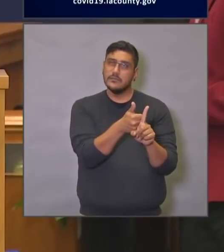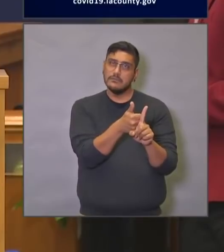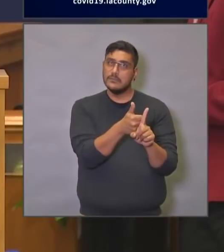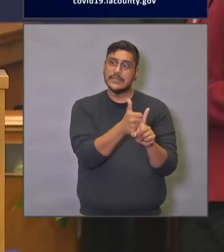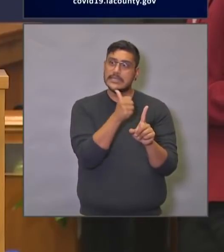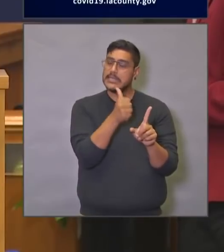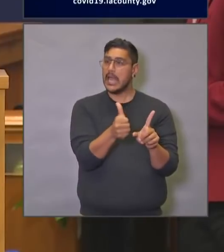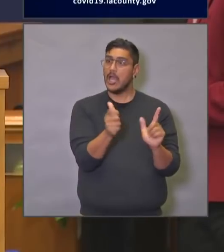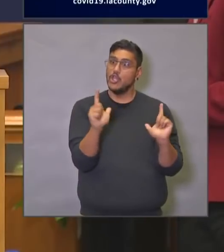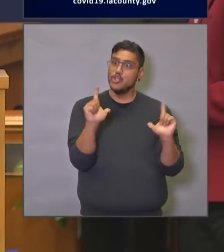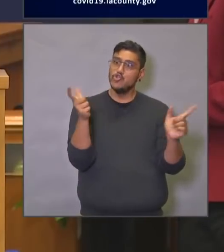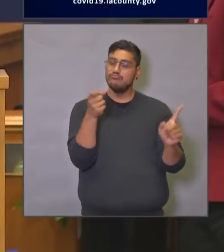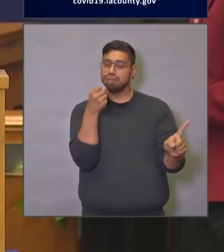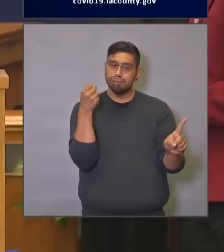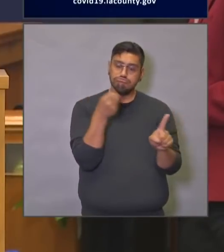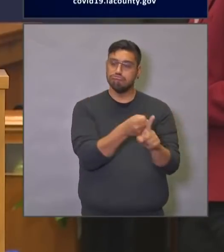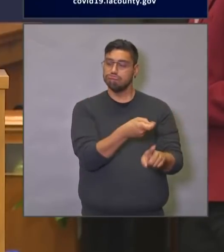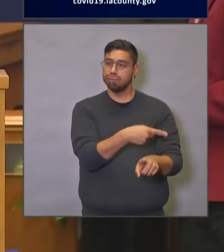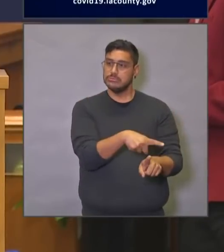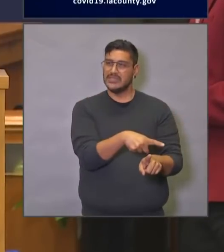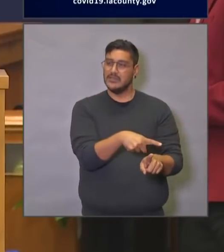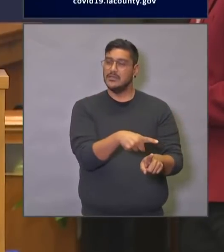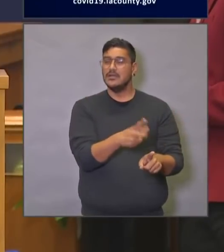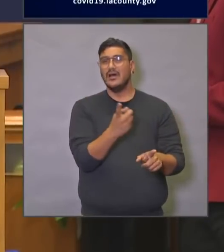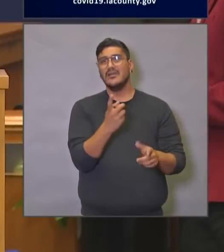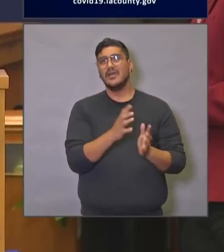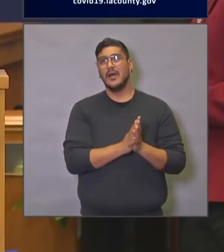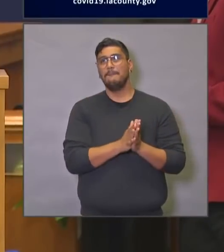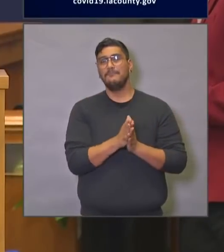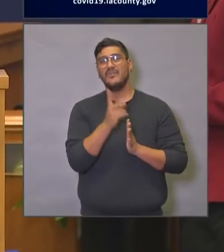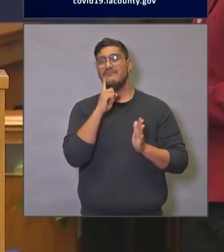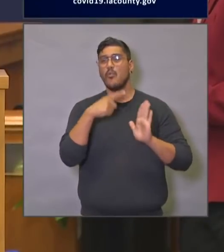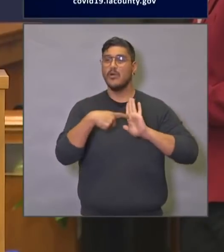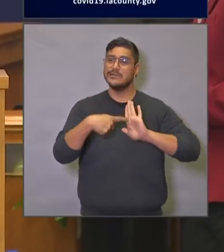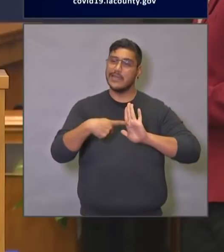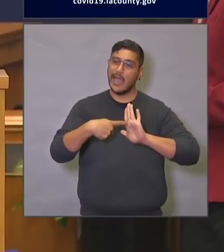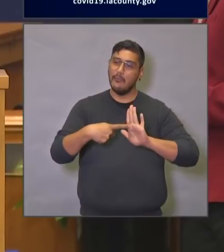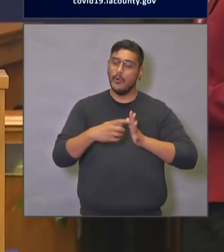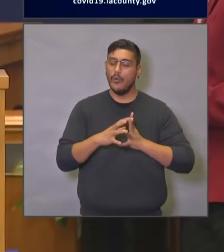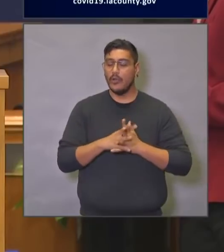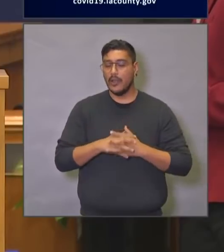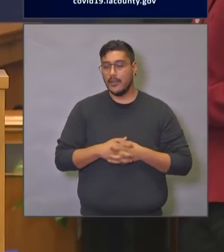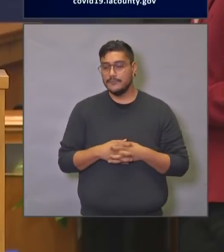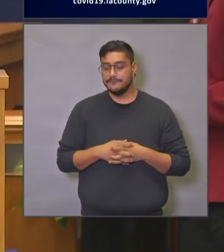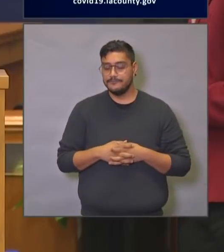You could have a situation, it seems like, where these disproportionate